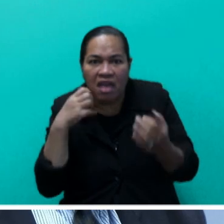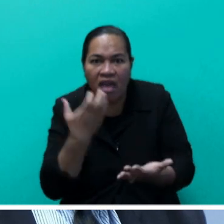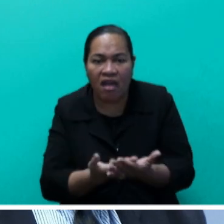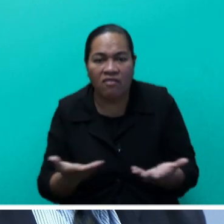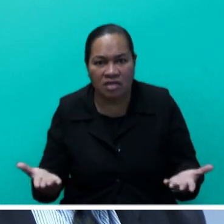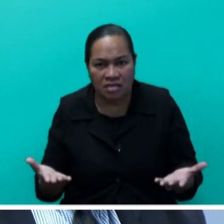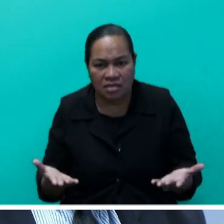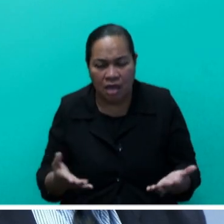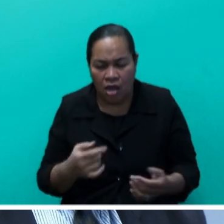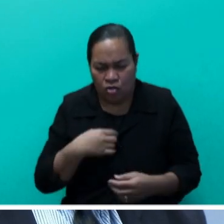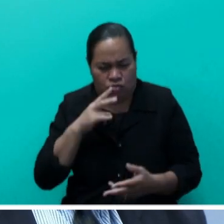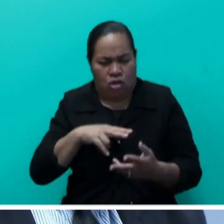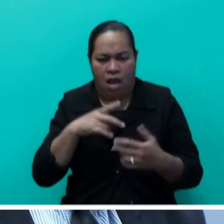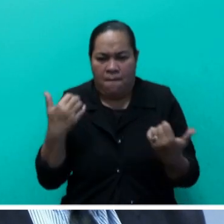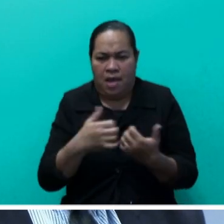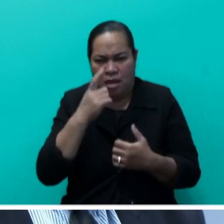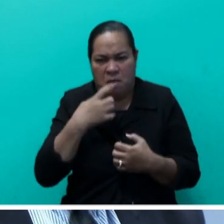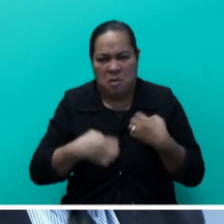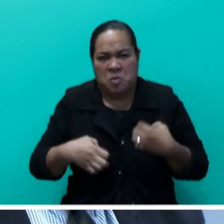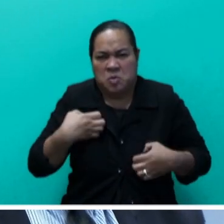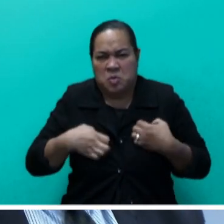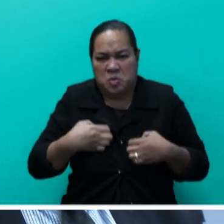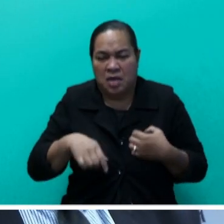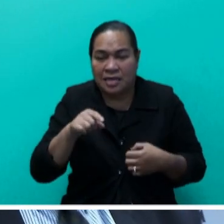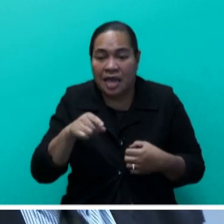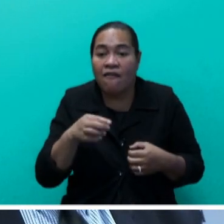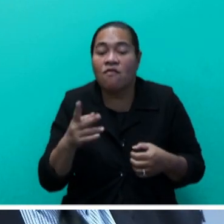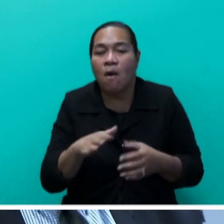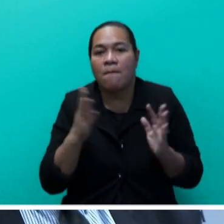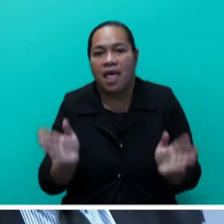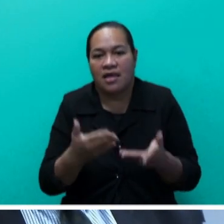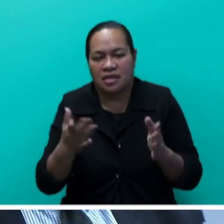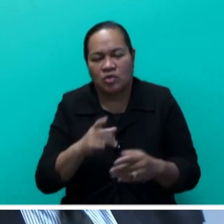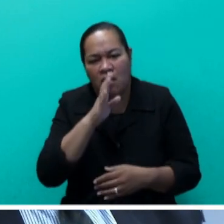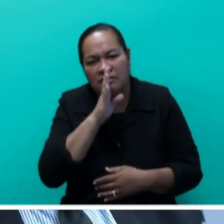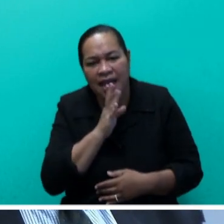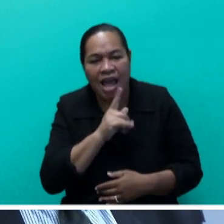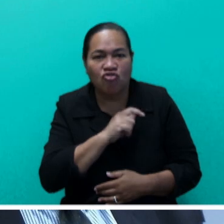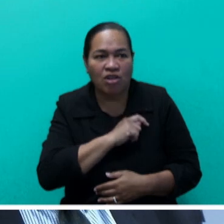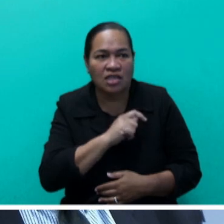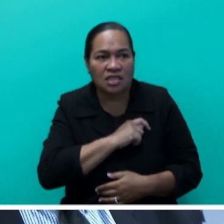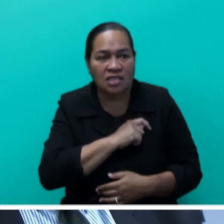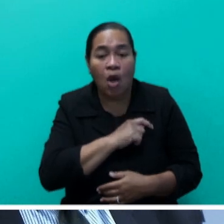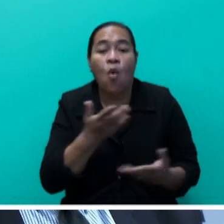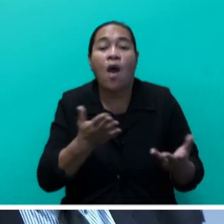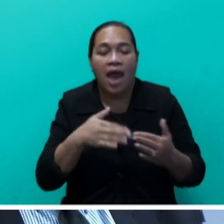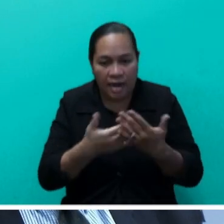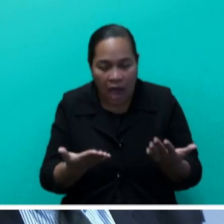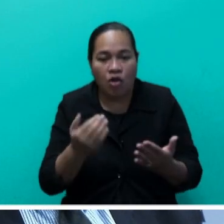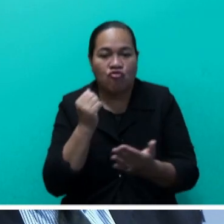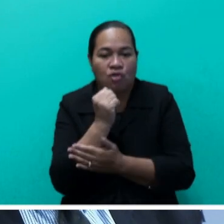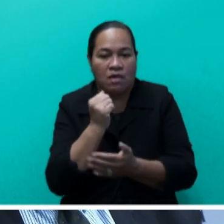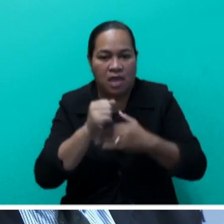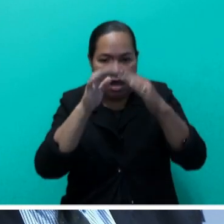lot of frustration among the players, and sadly, the trustees currently at the Rugby House are